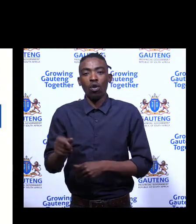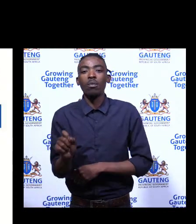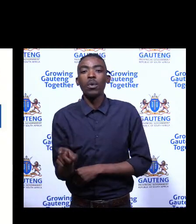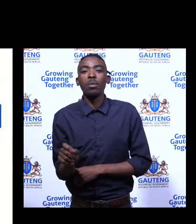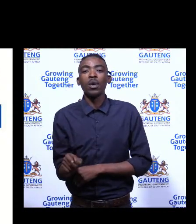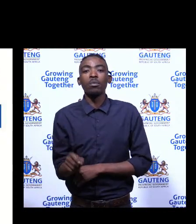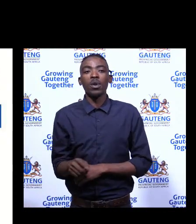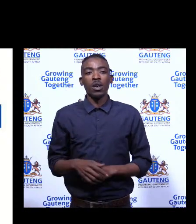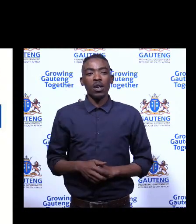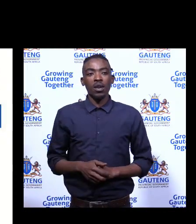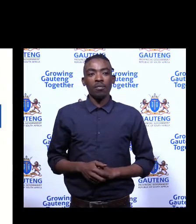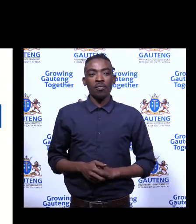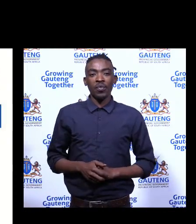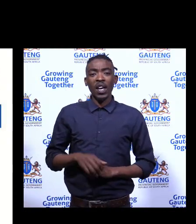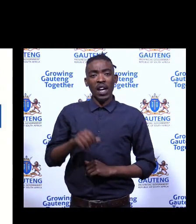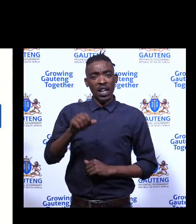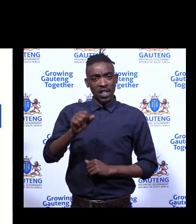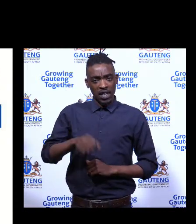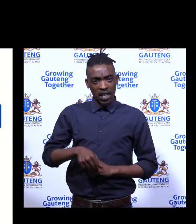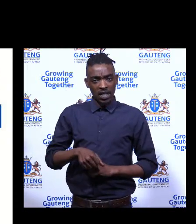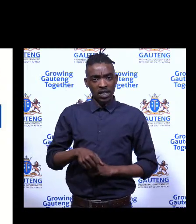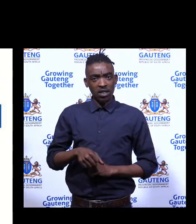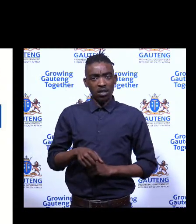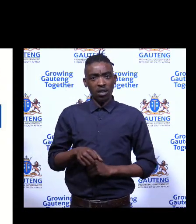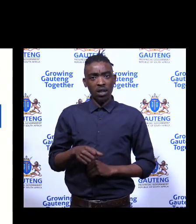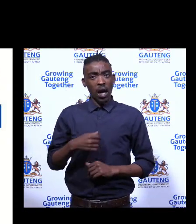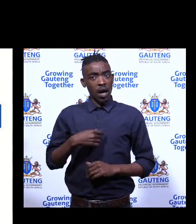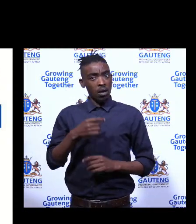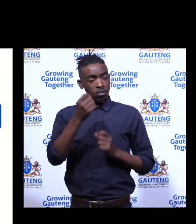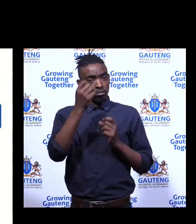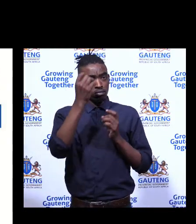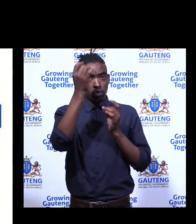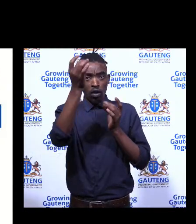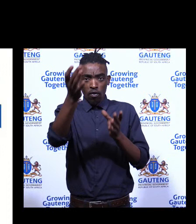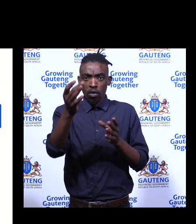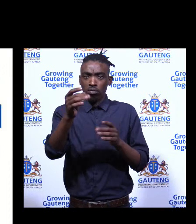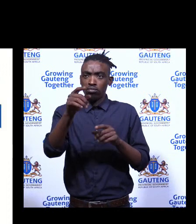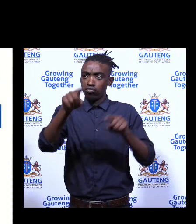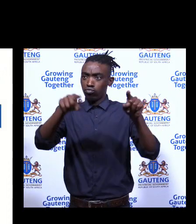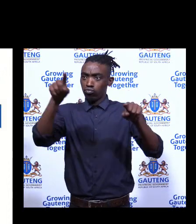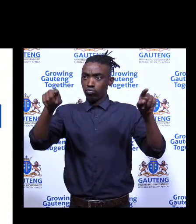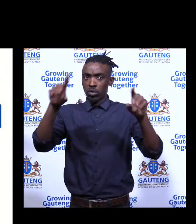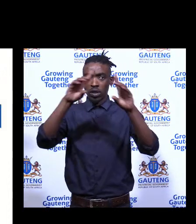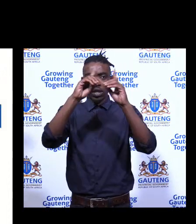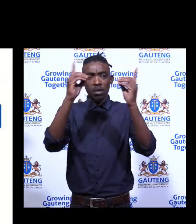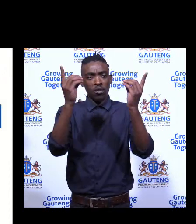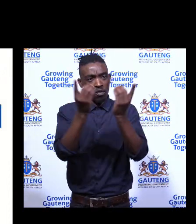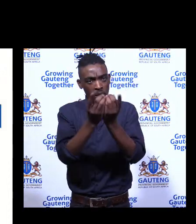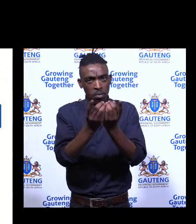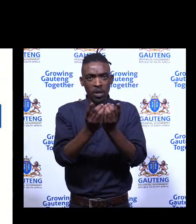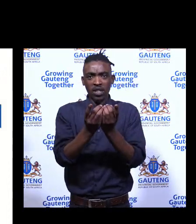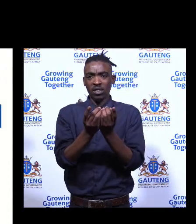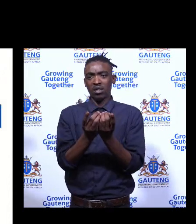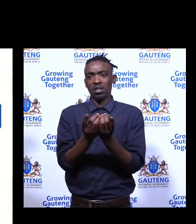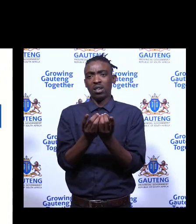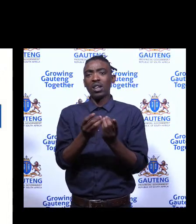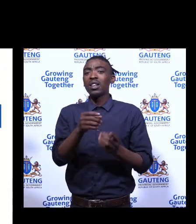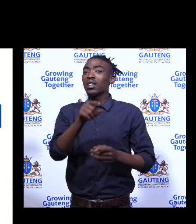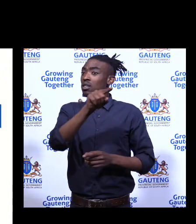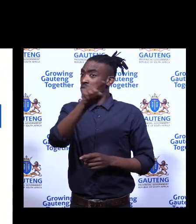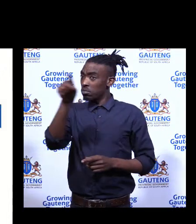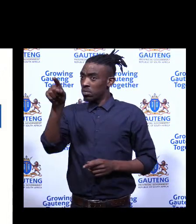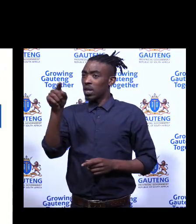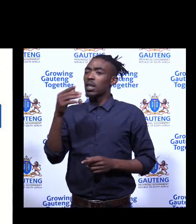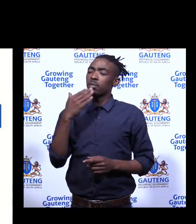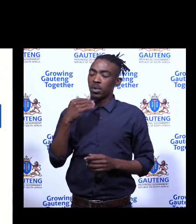different departments that may also be important in that aspect, and non-governmental organizations that have